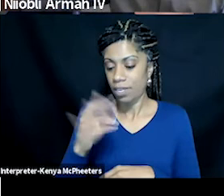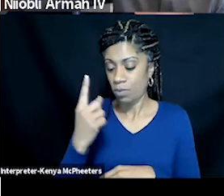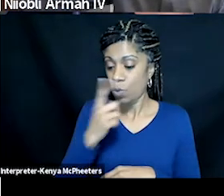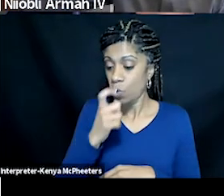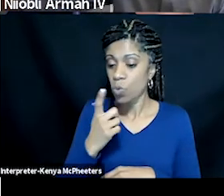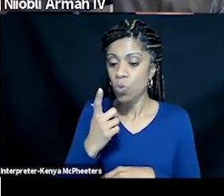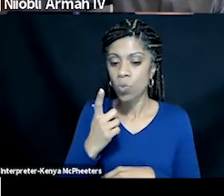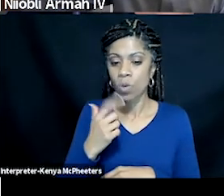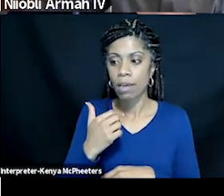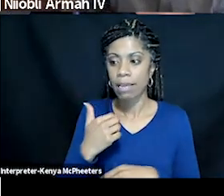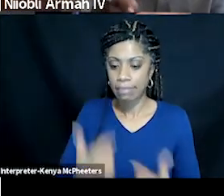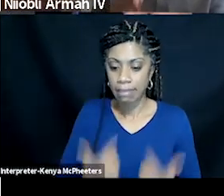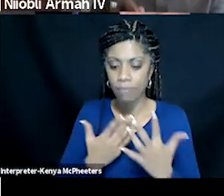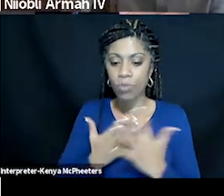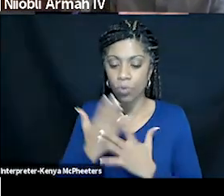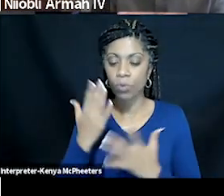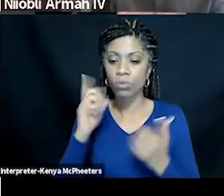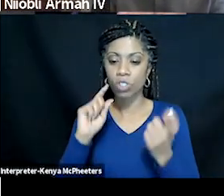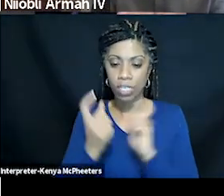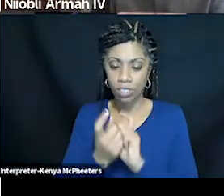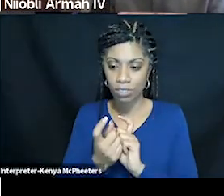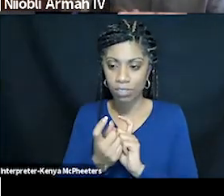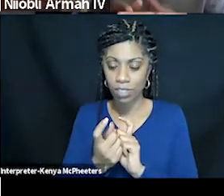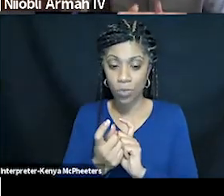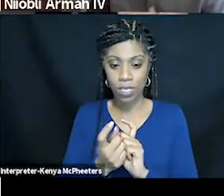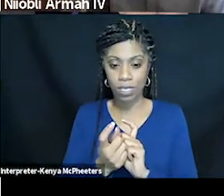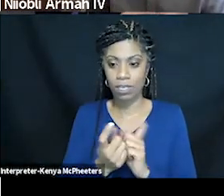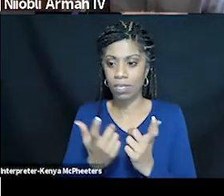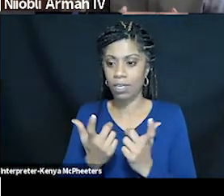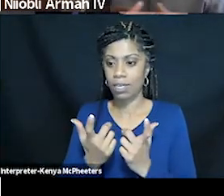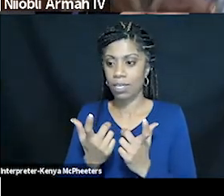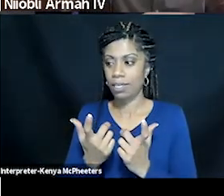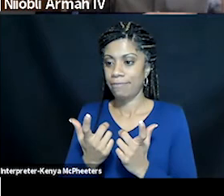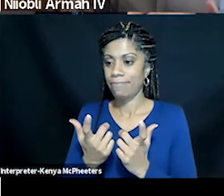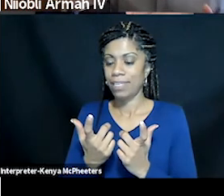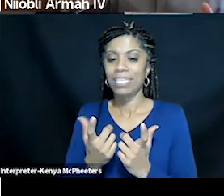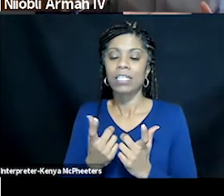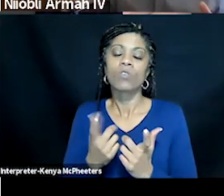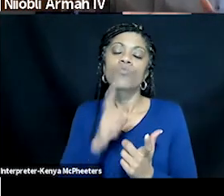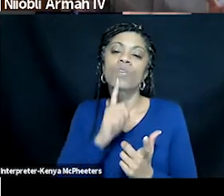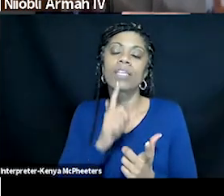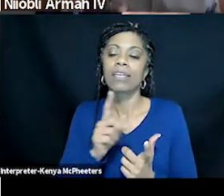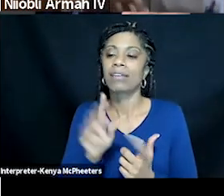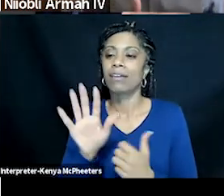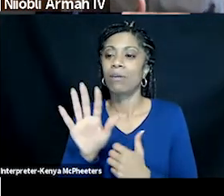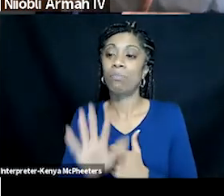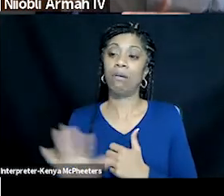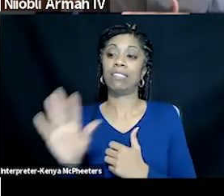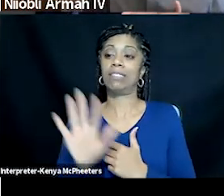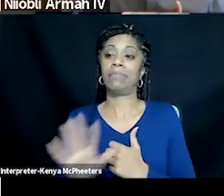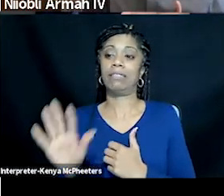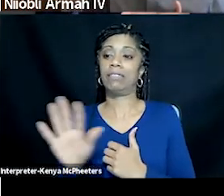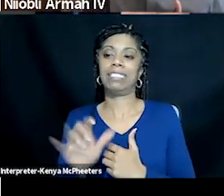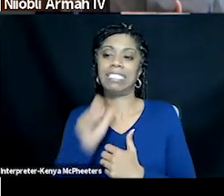to see in the world. Like, you can quantify that. Like, being proximate is not a term in allegory. If you want to